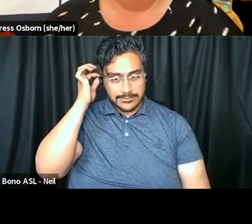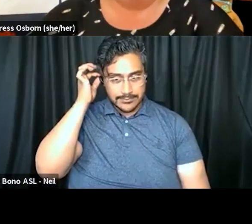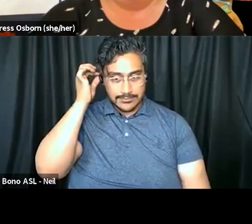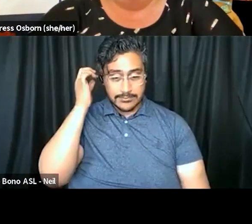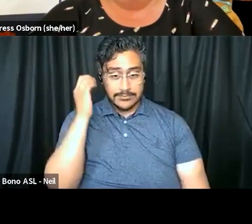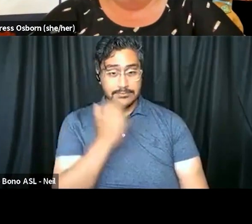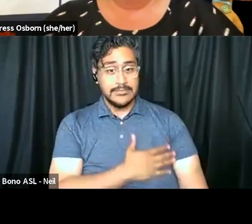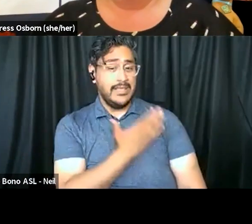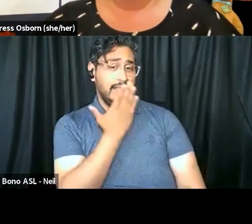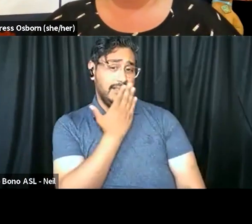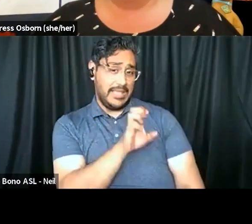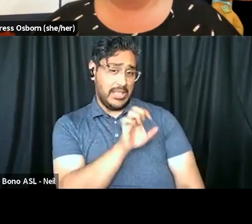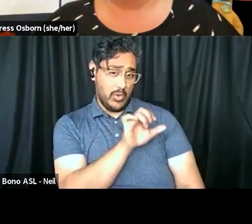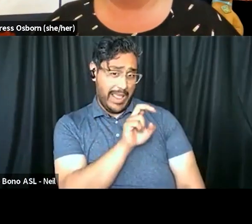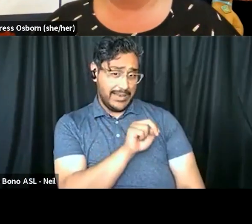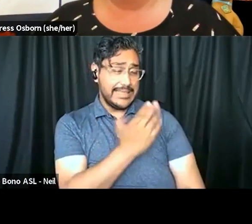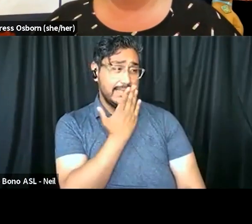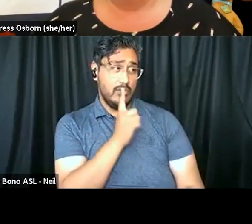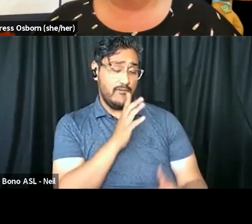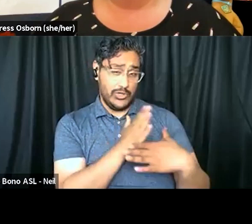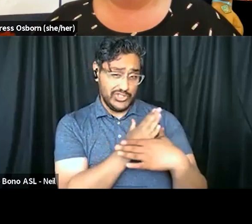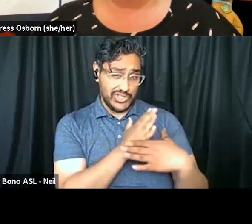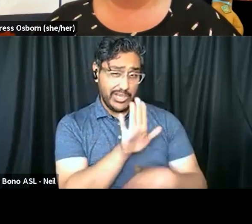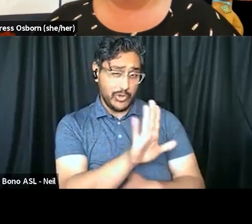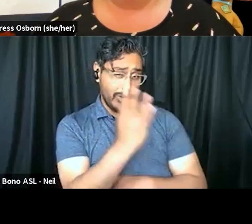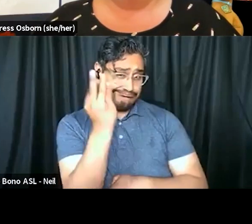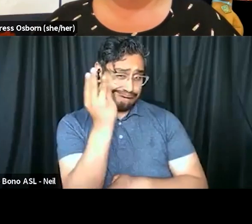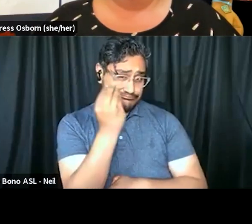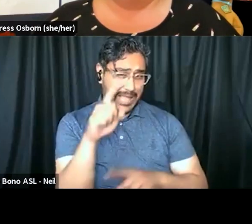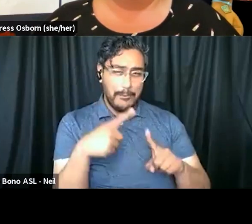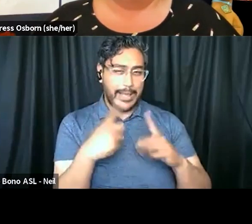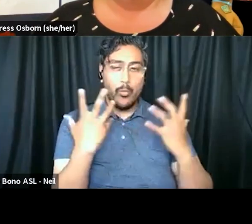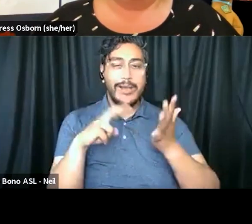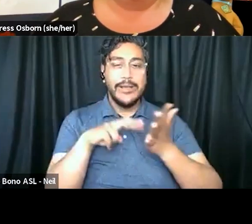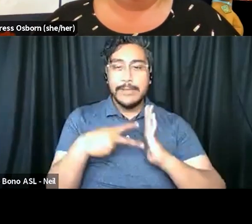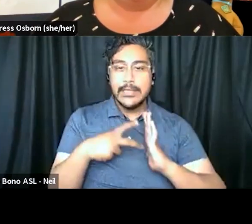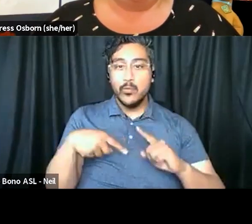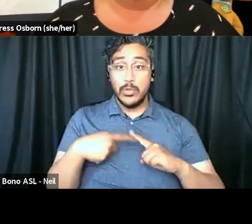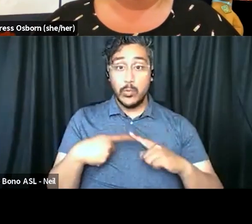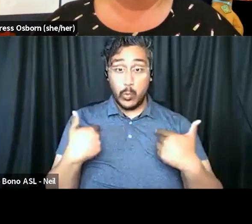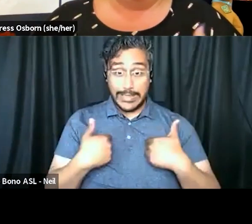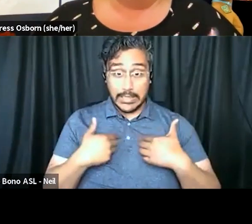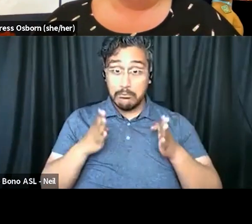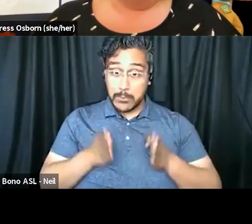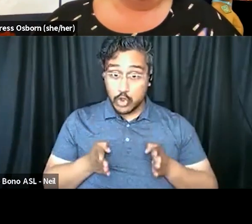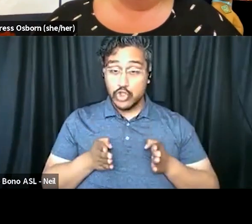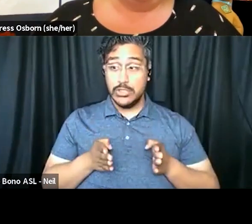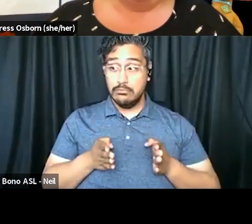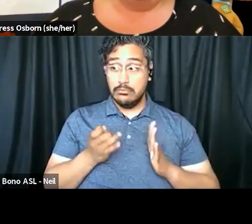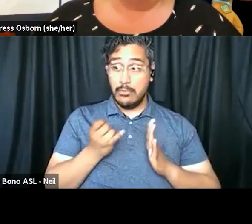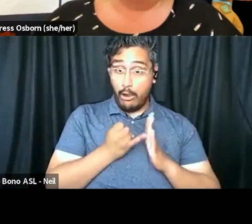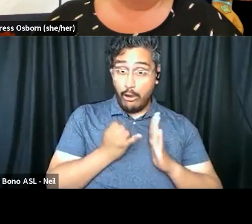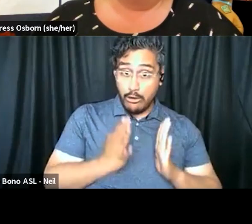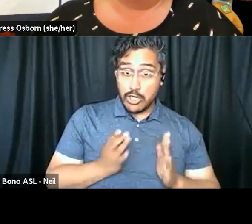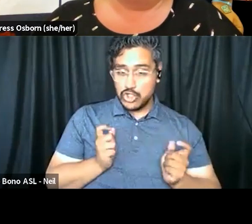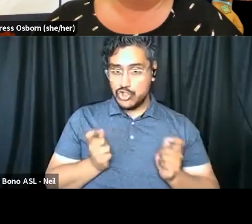Thank you, Eileen, and thank you for sharing those reflections on what it means when we have changed as a person and an artist, and we have work out there